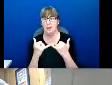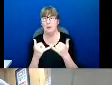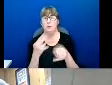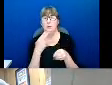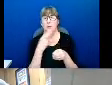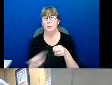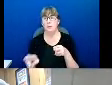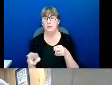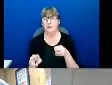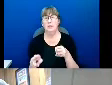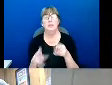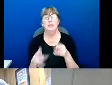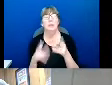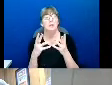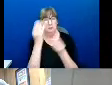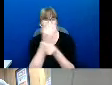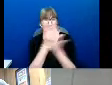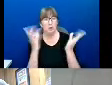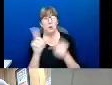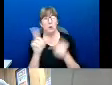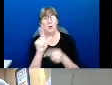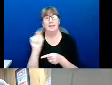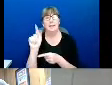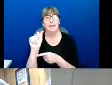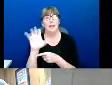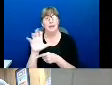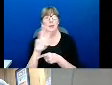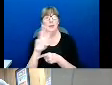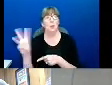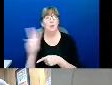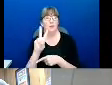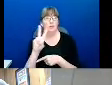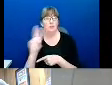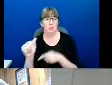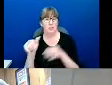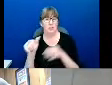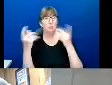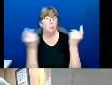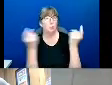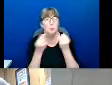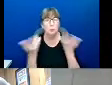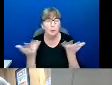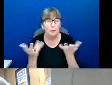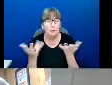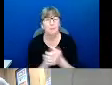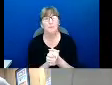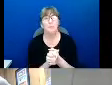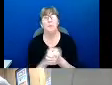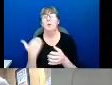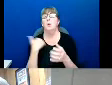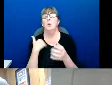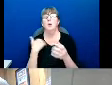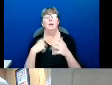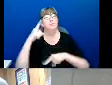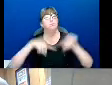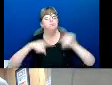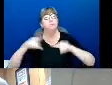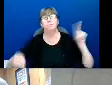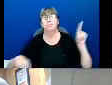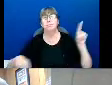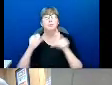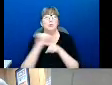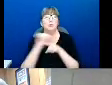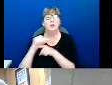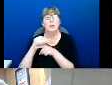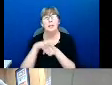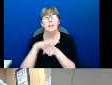with our TTAC in West Virginia. We provide a wide array of trainings to local school districts throughout West